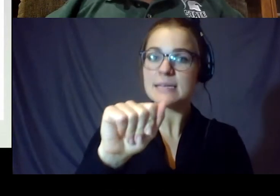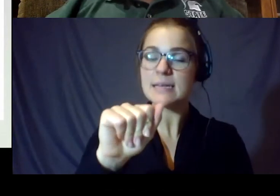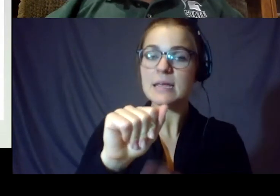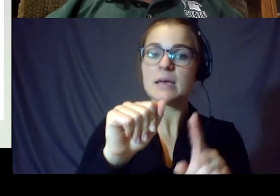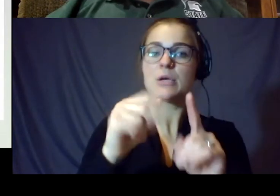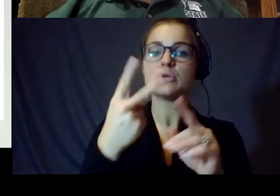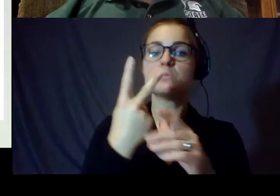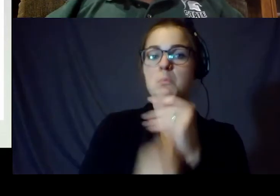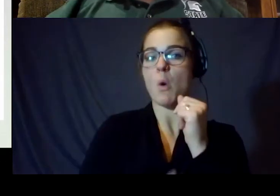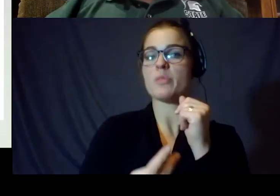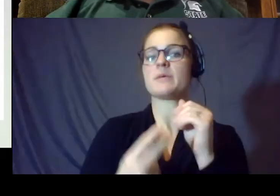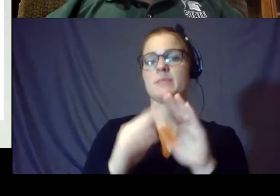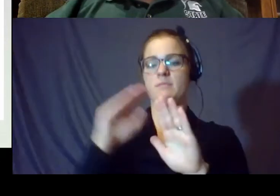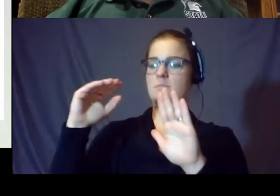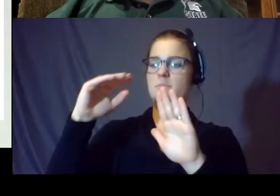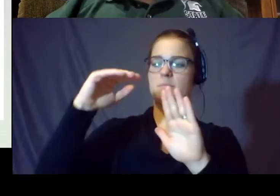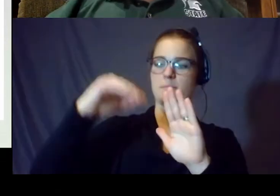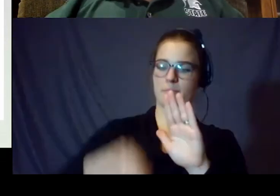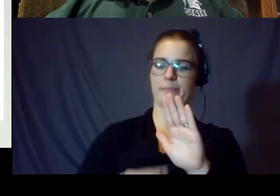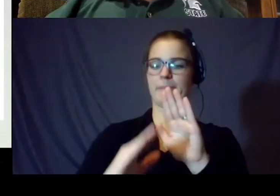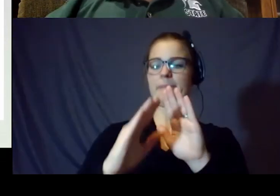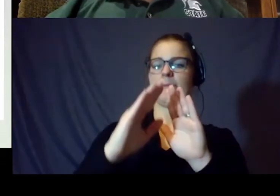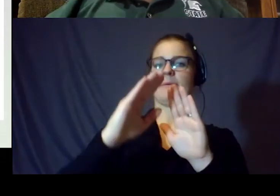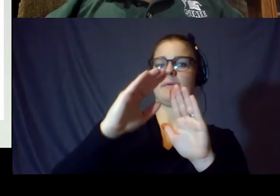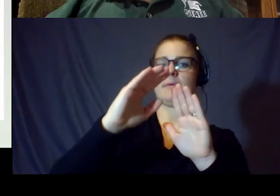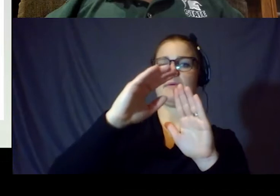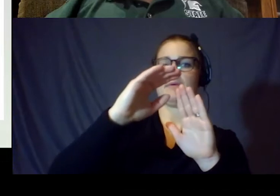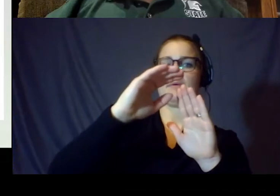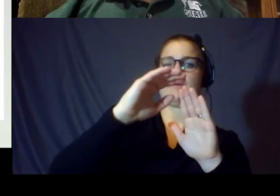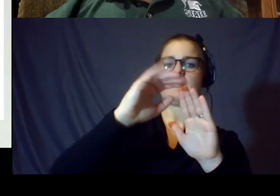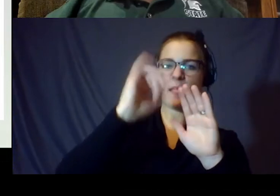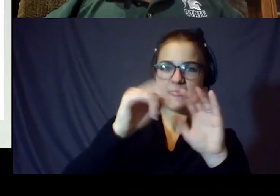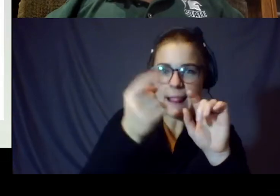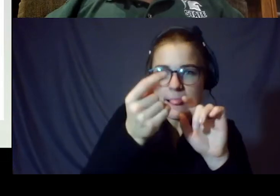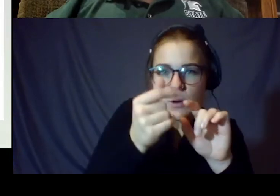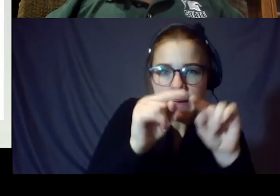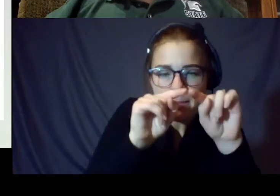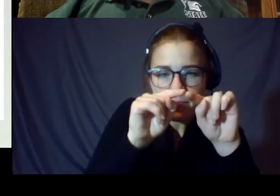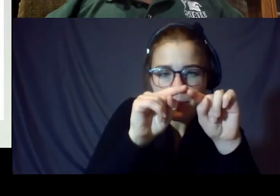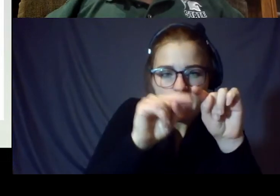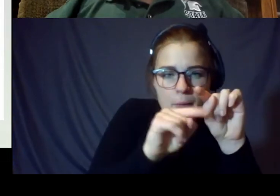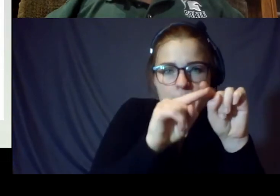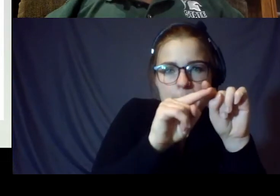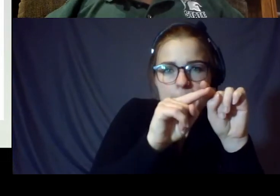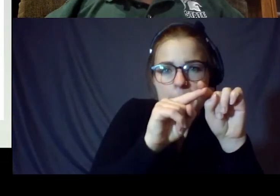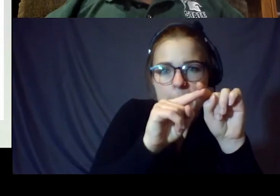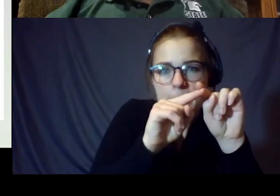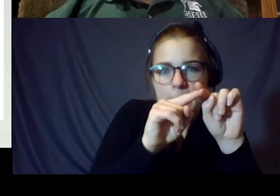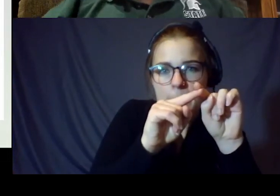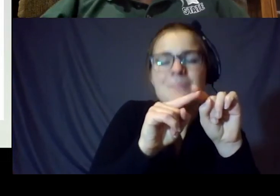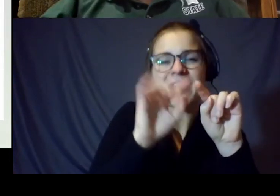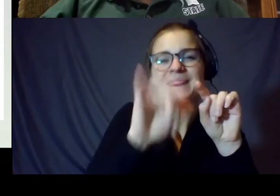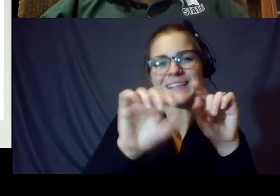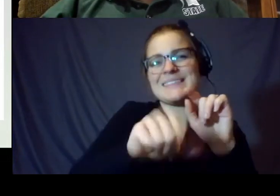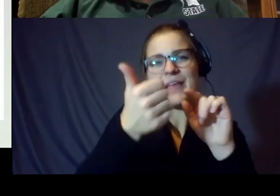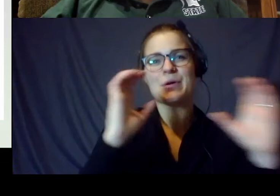normal dark drop, and this little blip, in fact, they found the other eclipse,